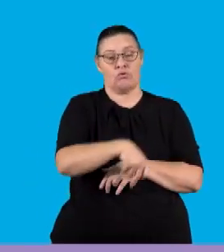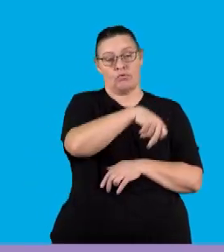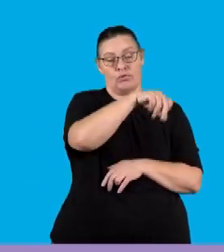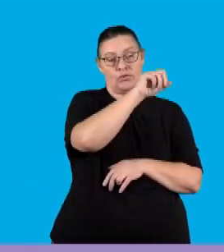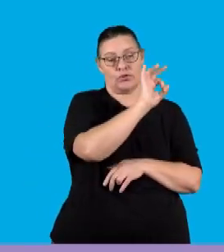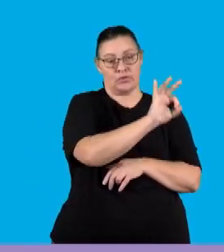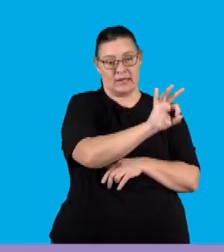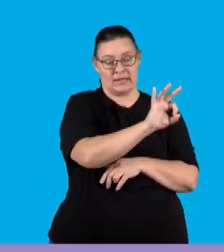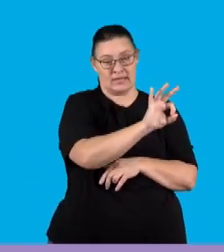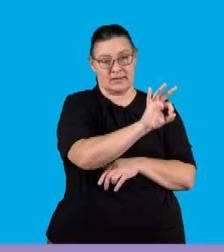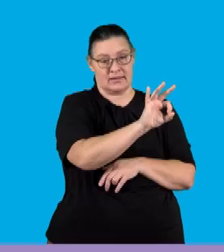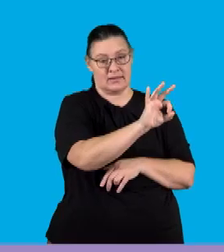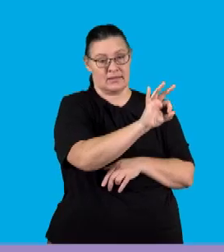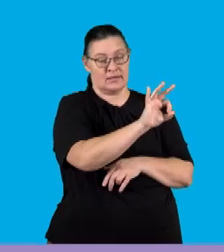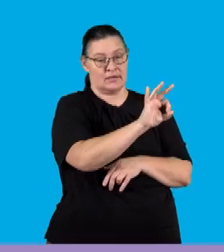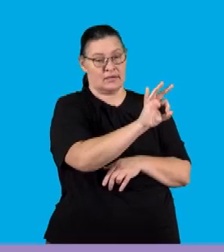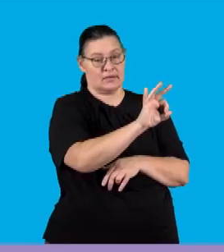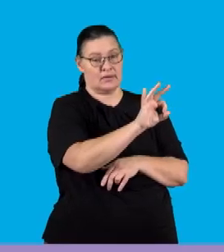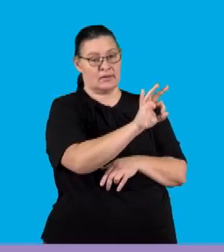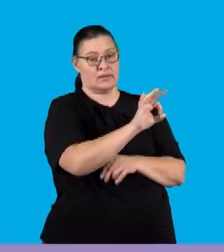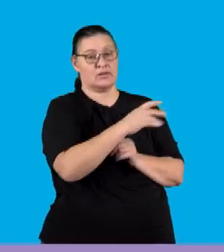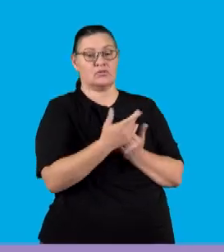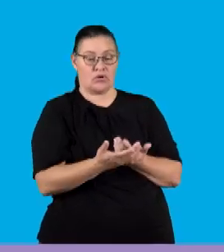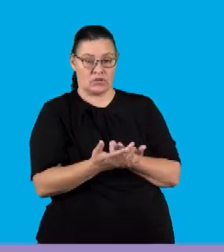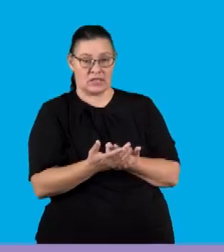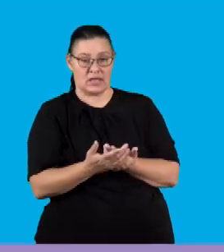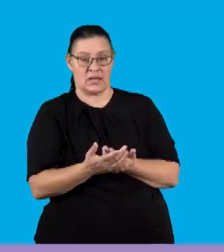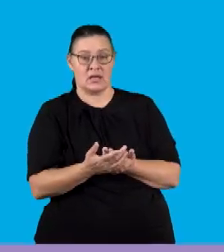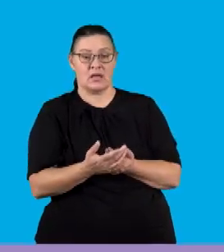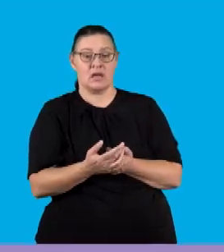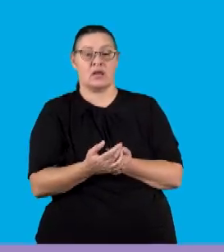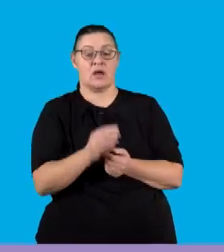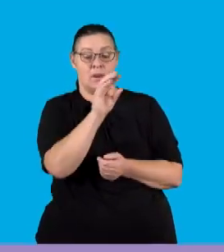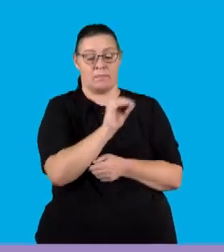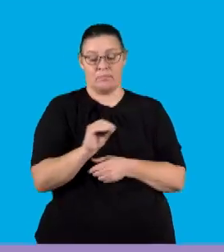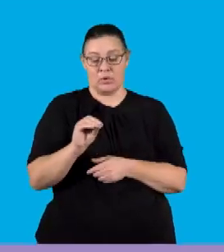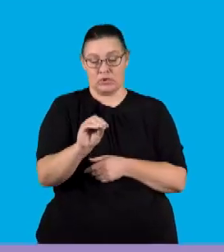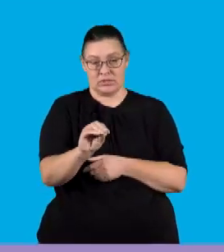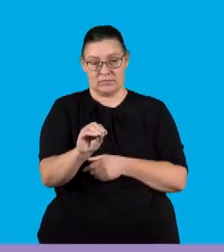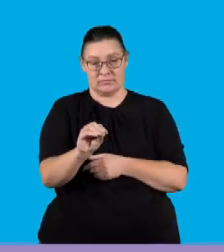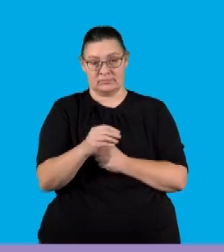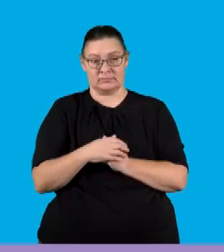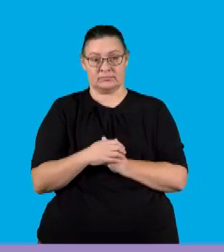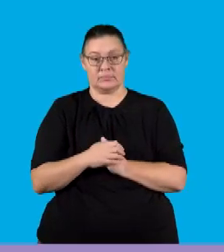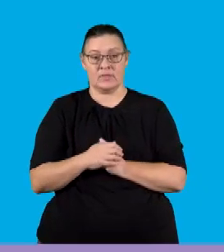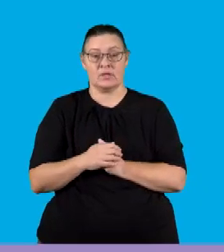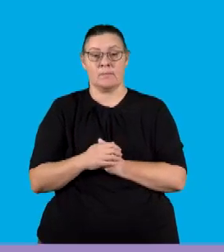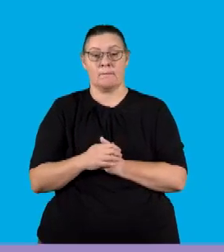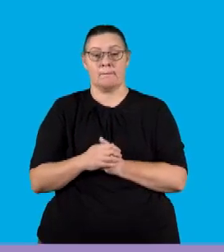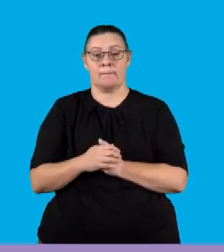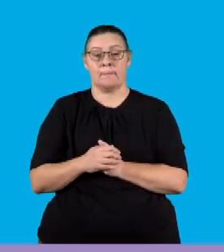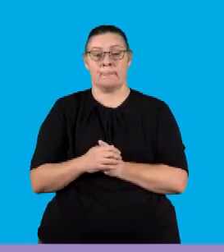let's do that. Now, our first input value is a 3. So we are going to take the 3 and we are going